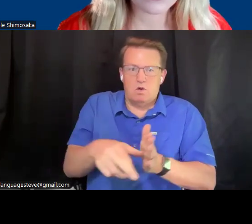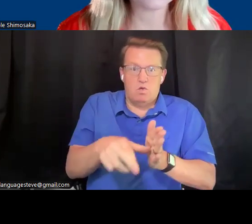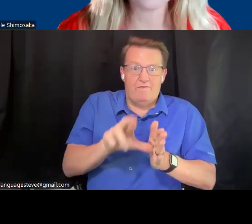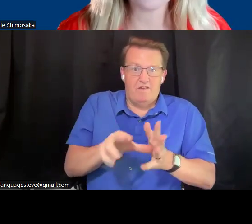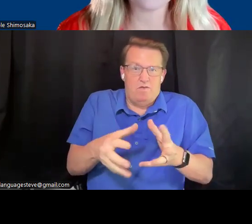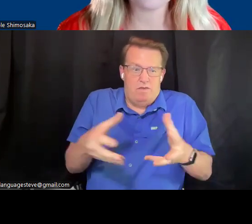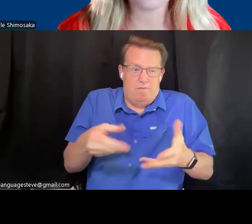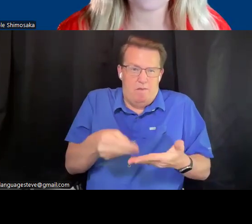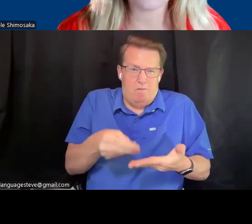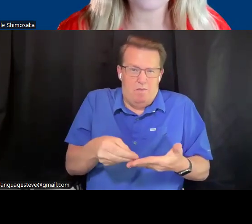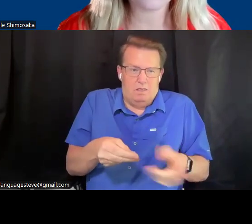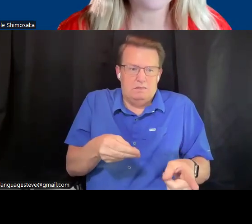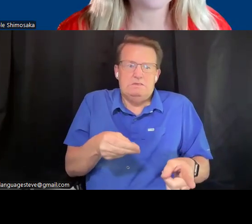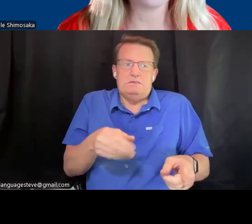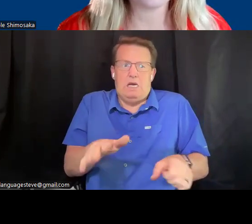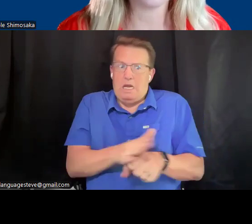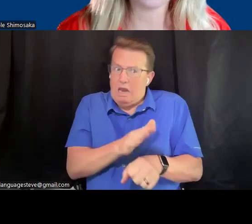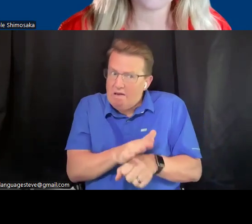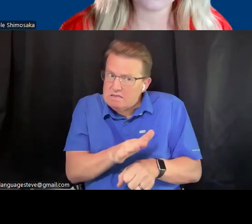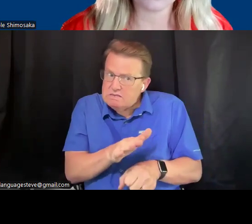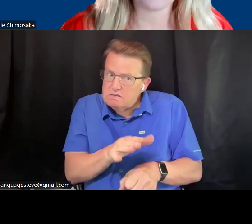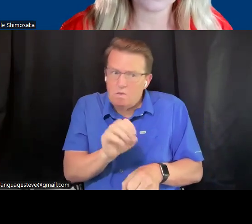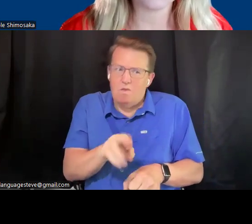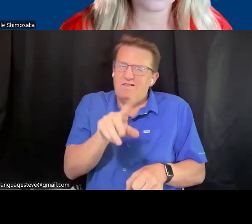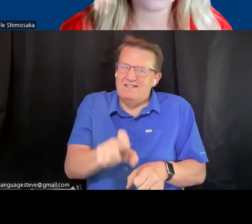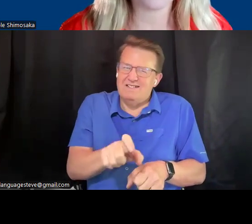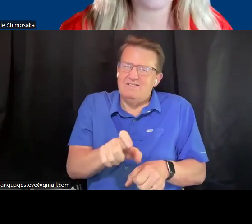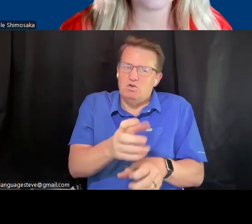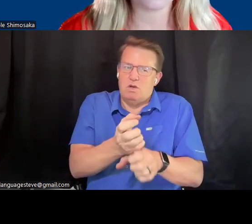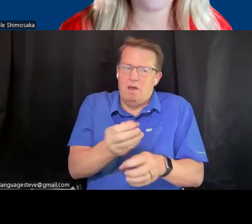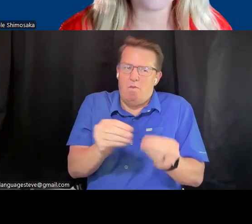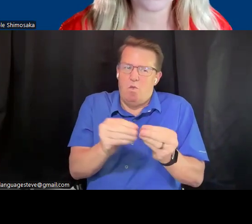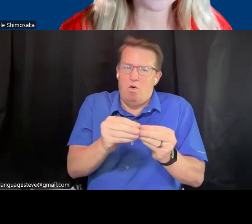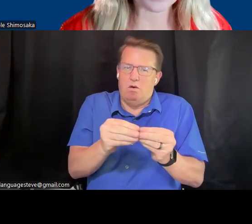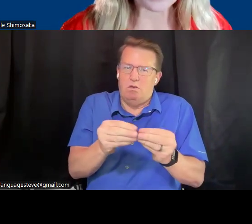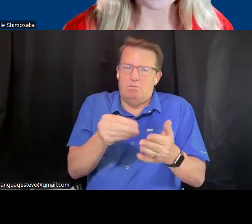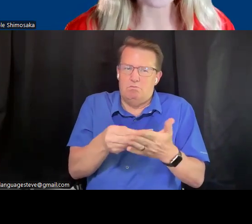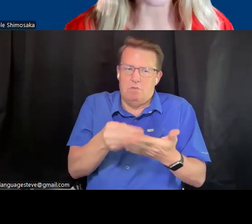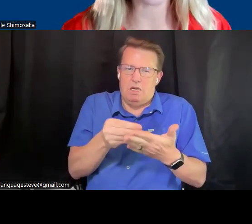and determine if it's sufficient or if we need to revisit and potentially increase this in the future.